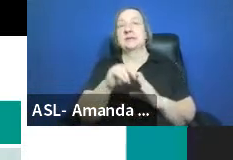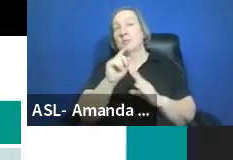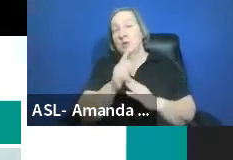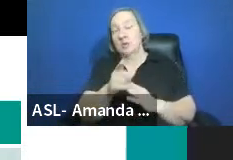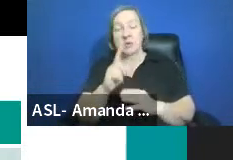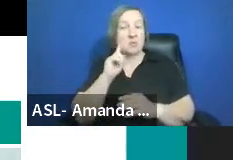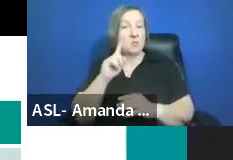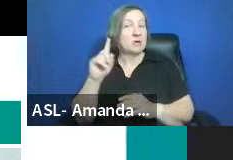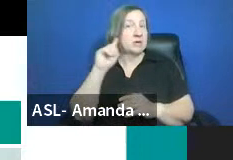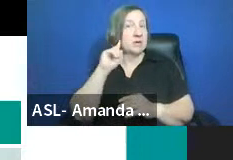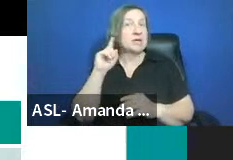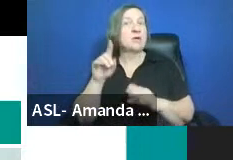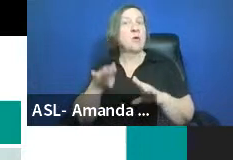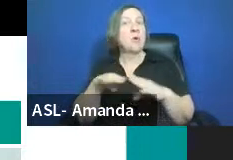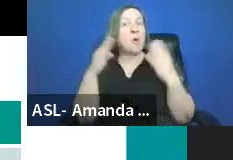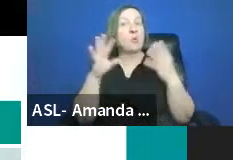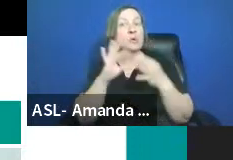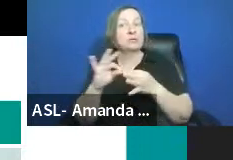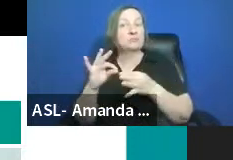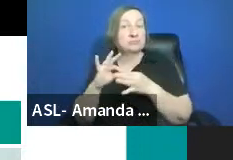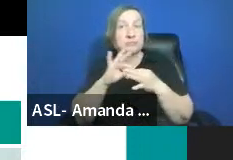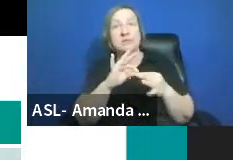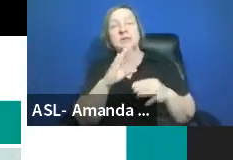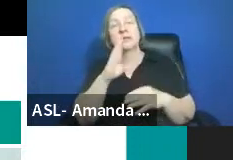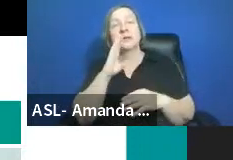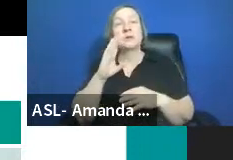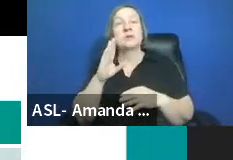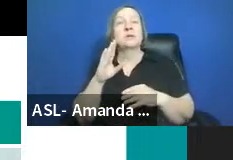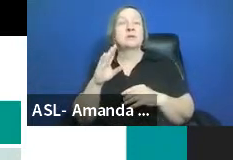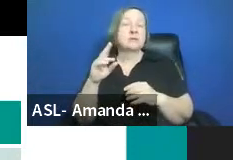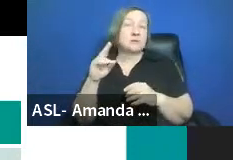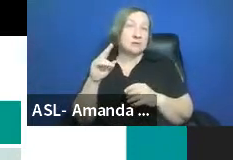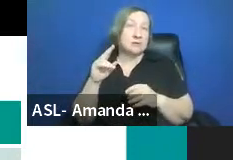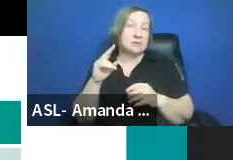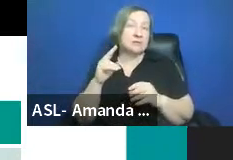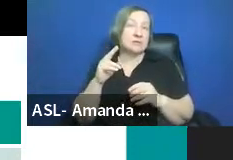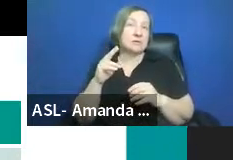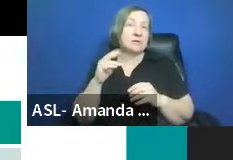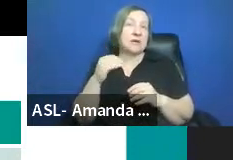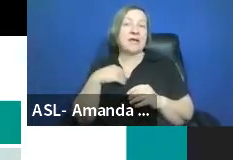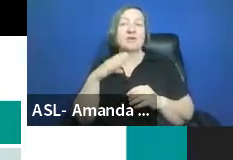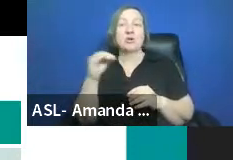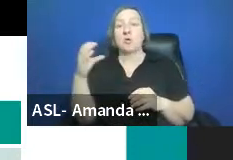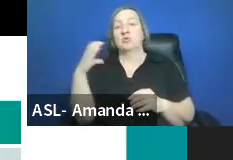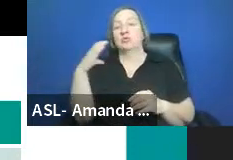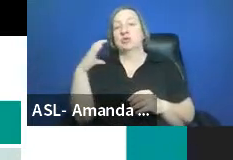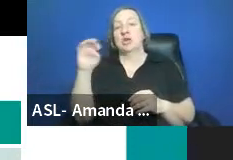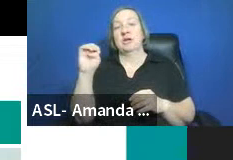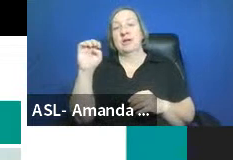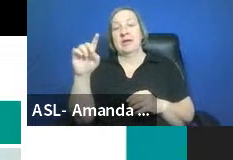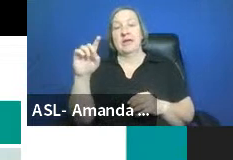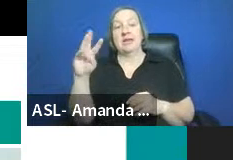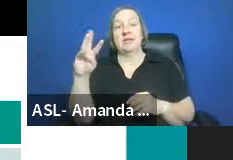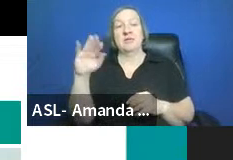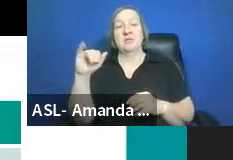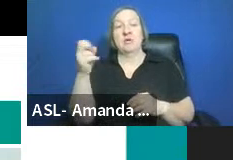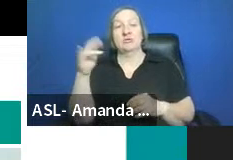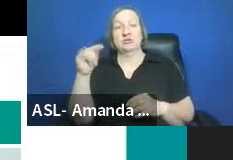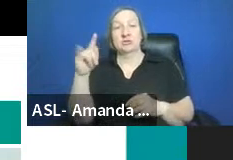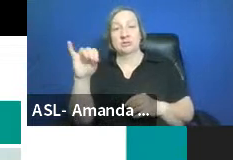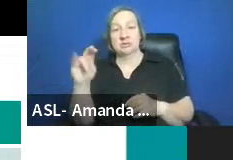Here, opening remarks. We're joined by our co-chair Ed Washington. Our